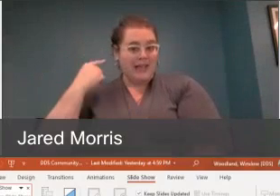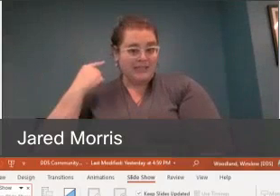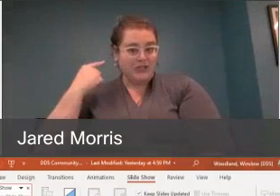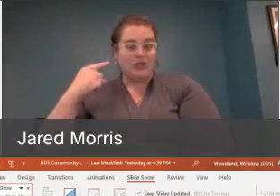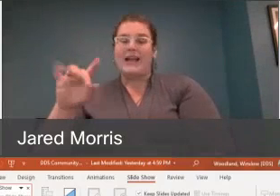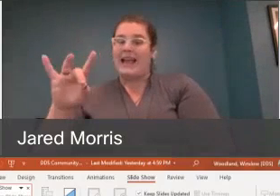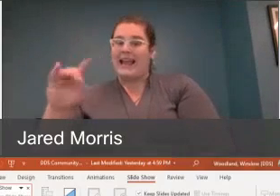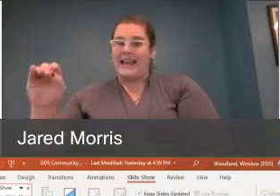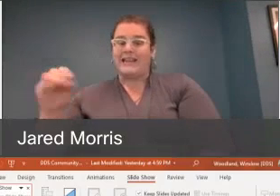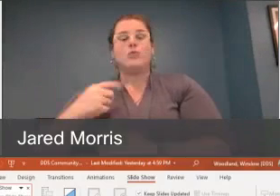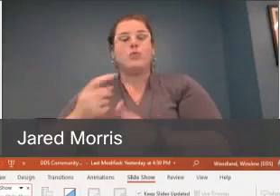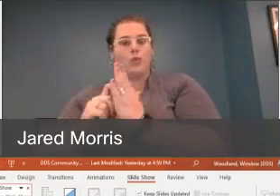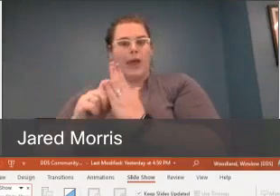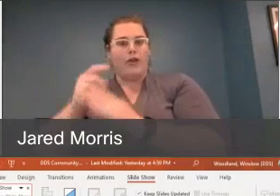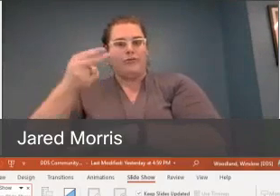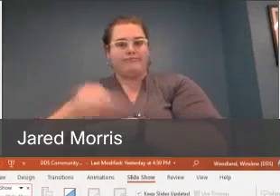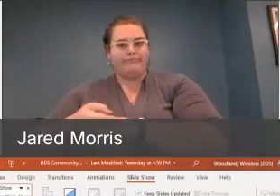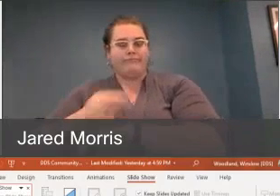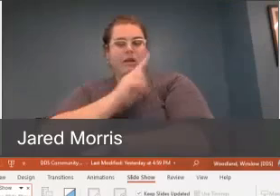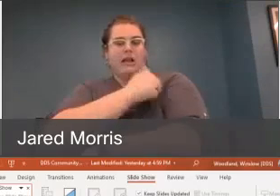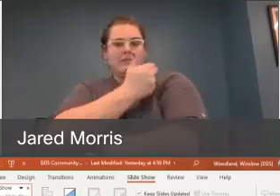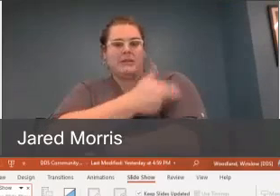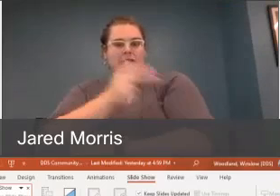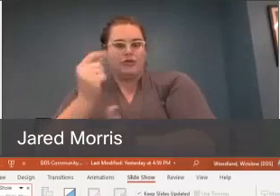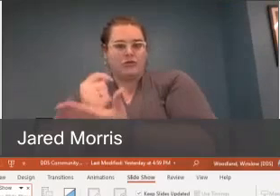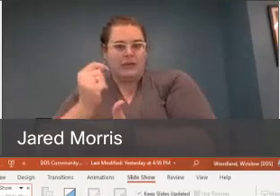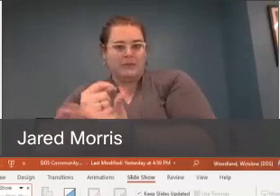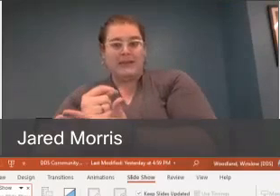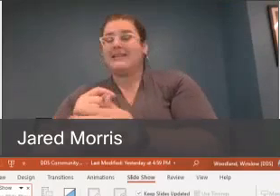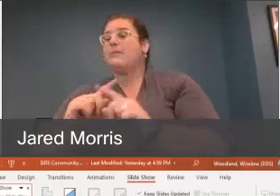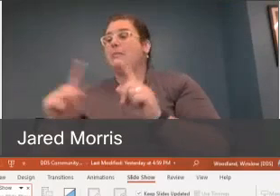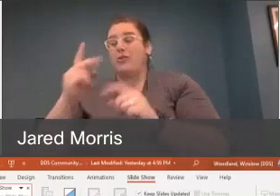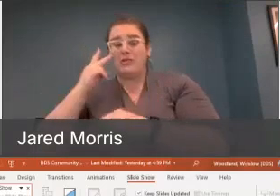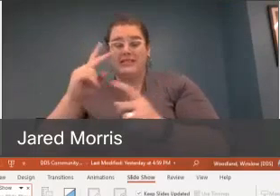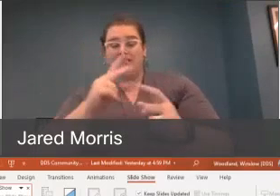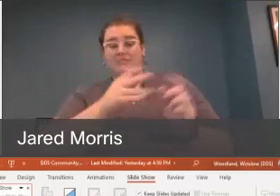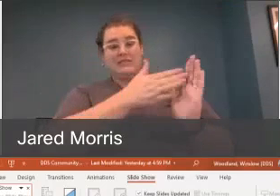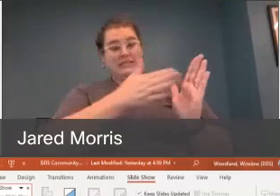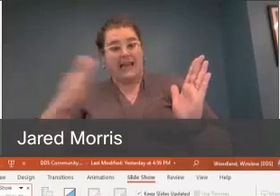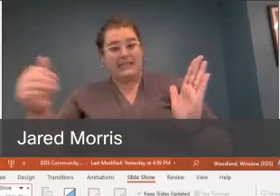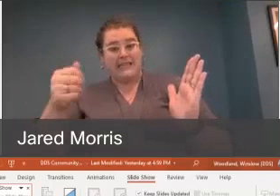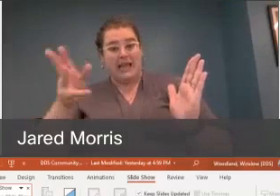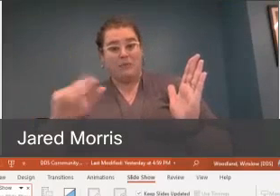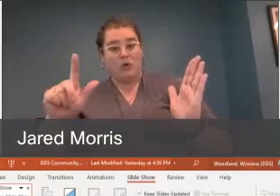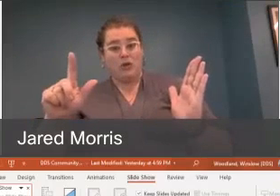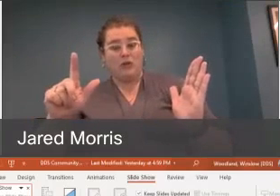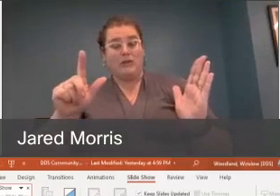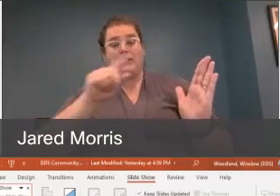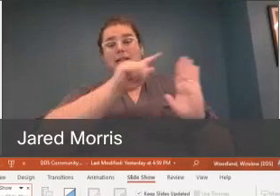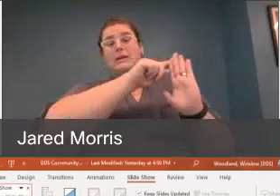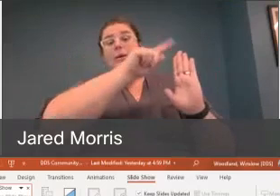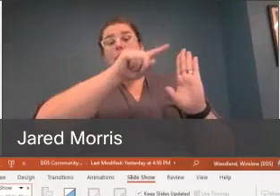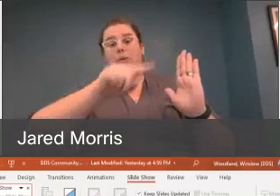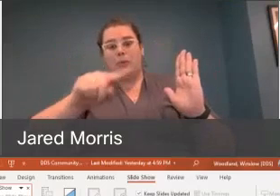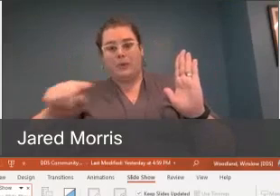inpatient hospitalization. And as you can see, people who've tested positive since then have a relatively low number